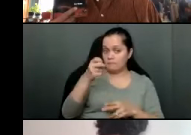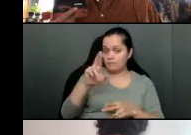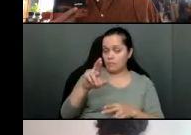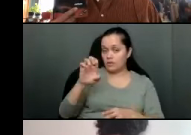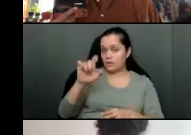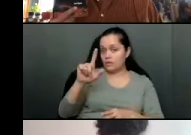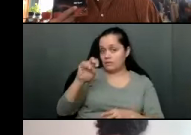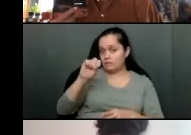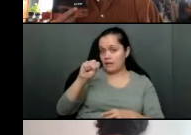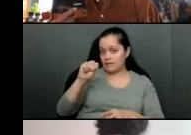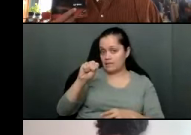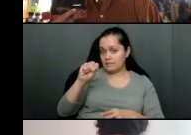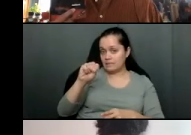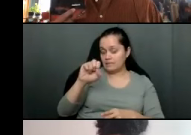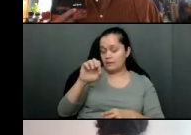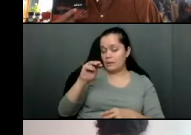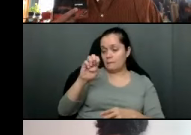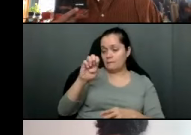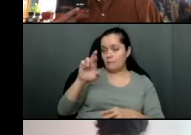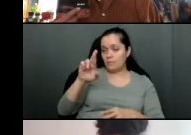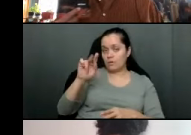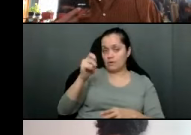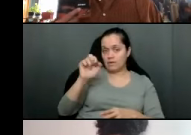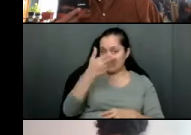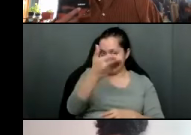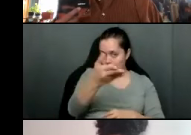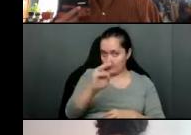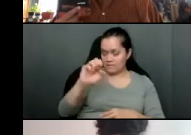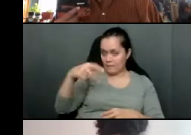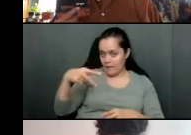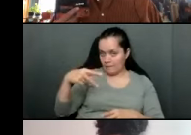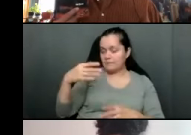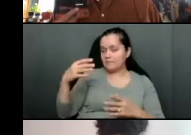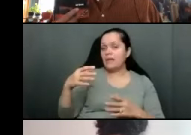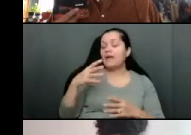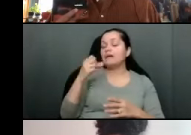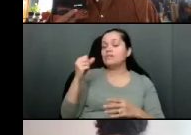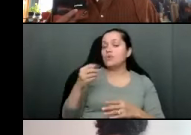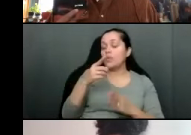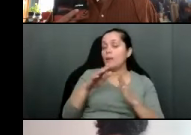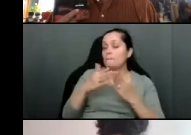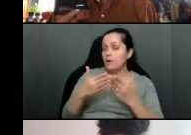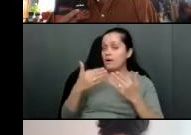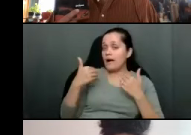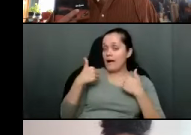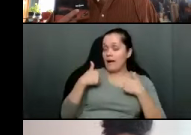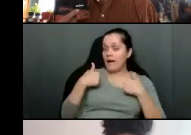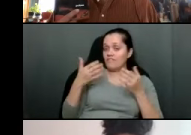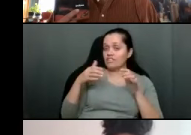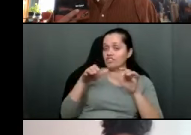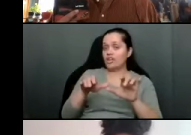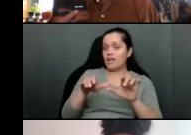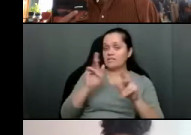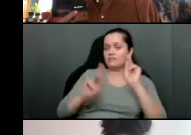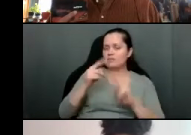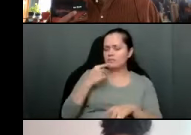Eliasson. Mercator, because of this map. And so in the book, I have a chance to have people